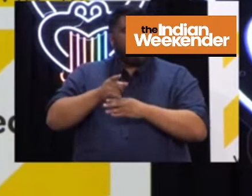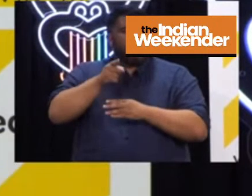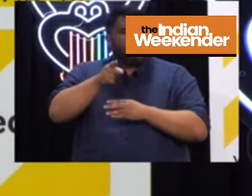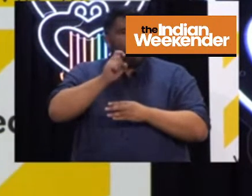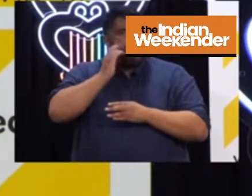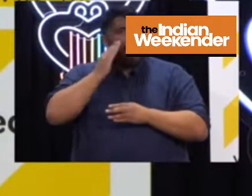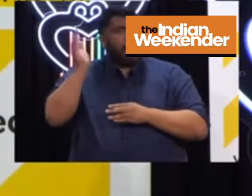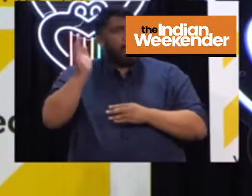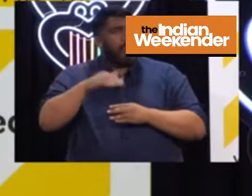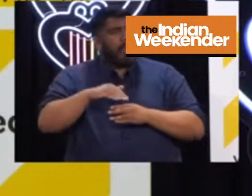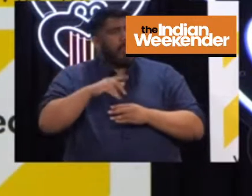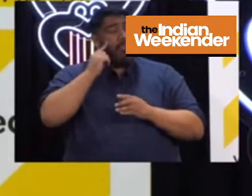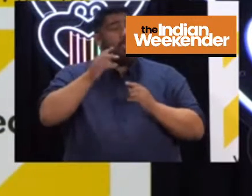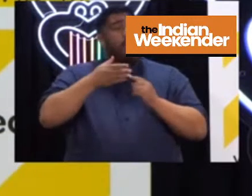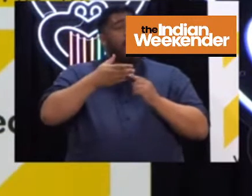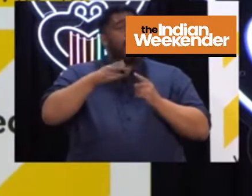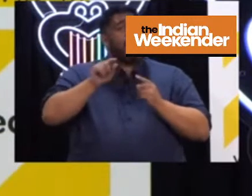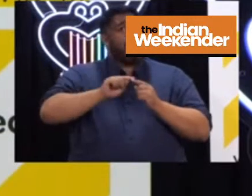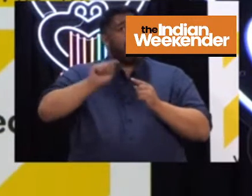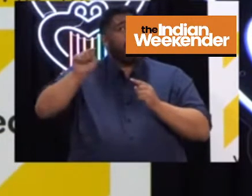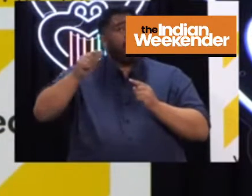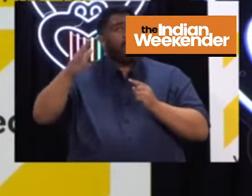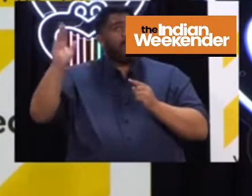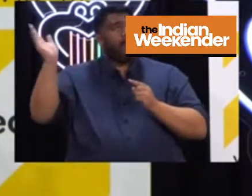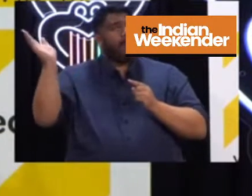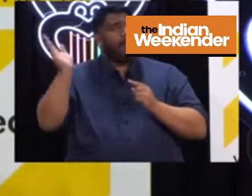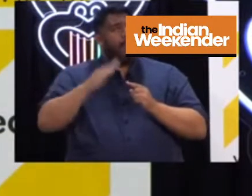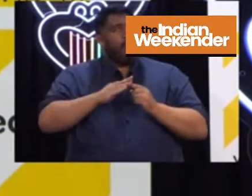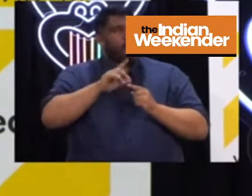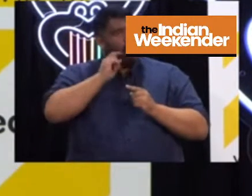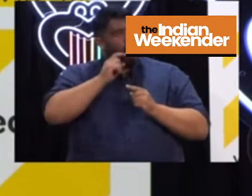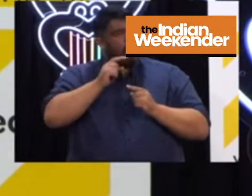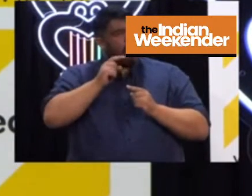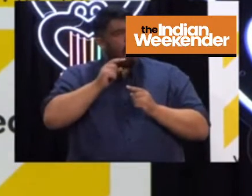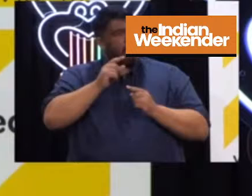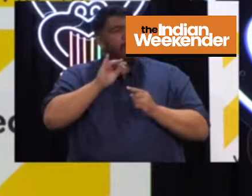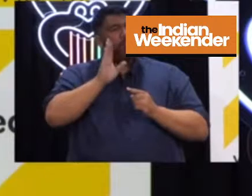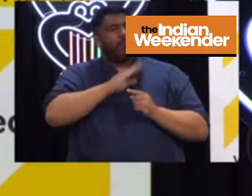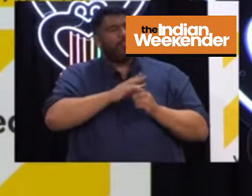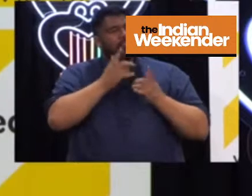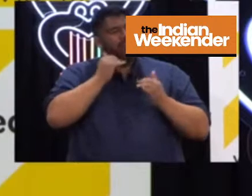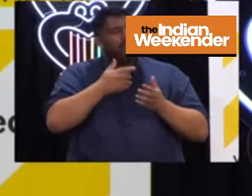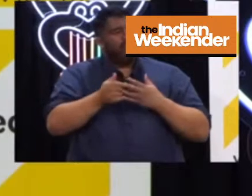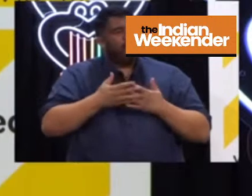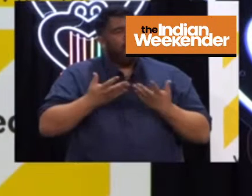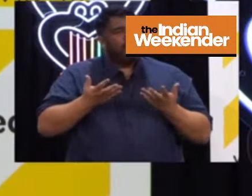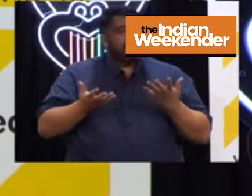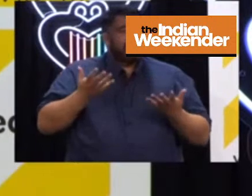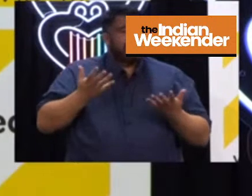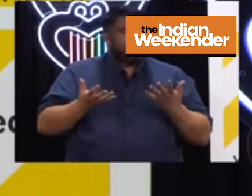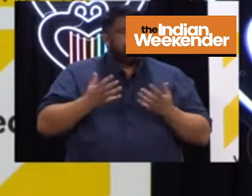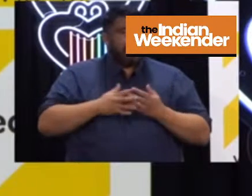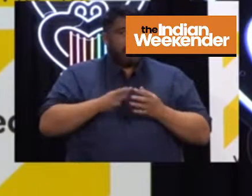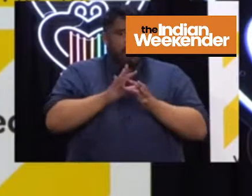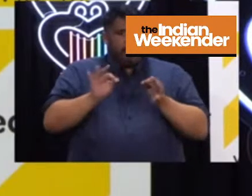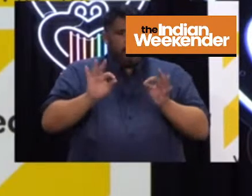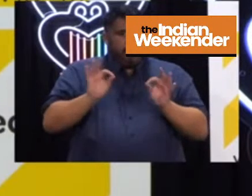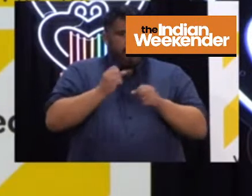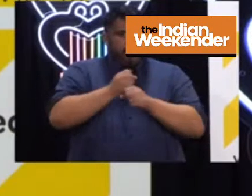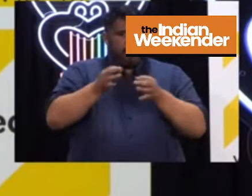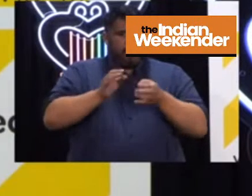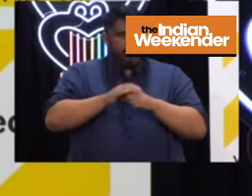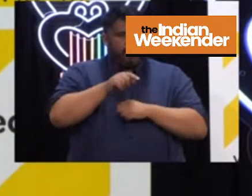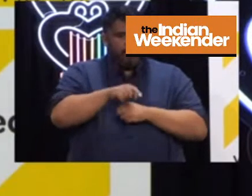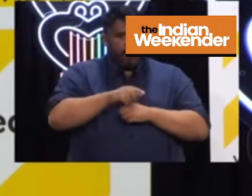might leave and return. I can't quite recall whether or not they would, but no decisions have been taken at this stage. But why is it